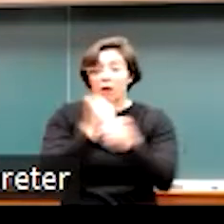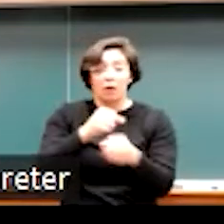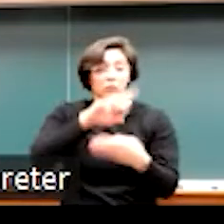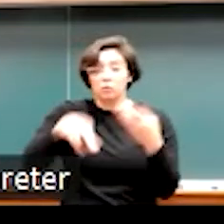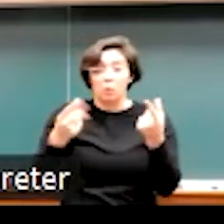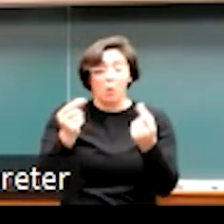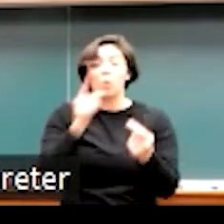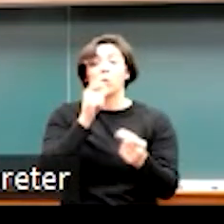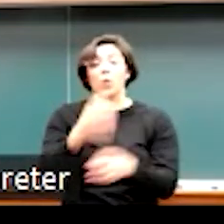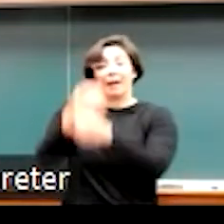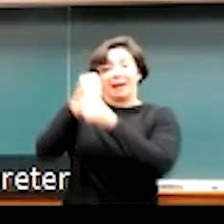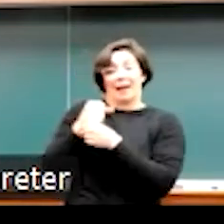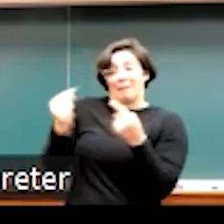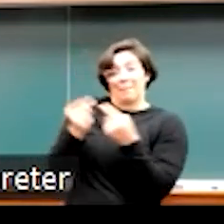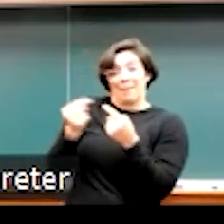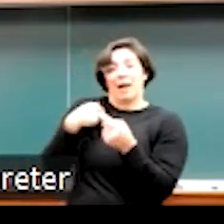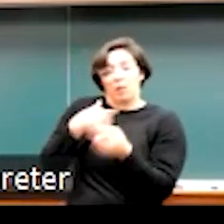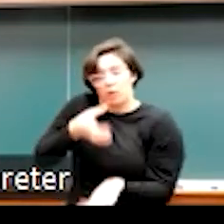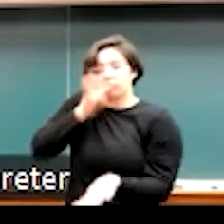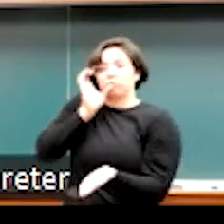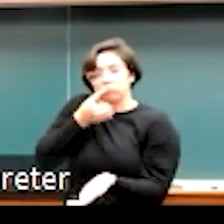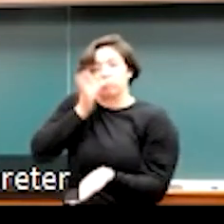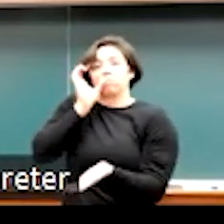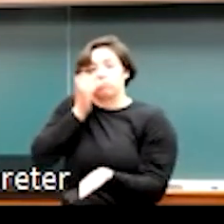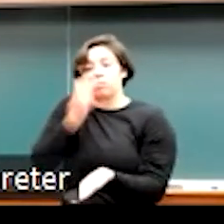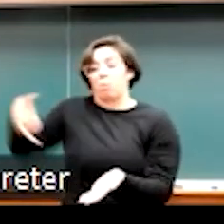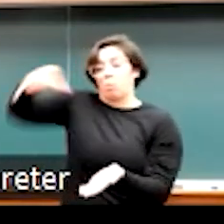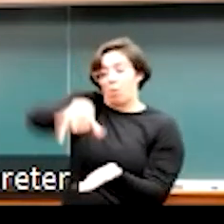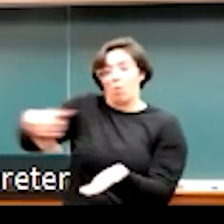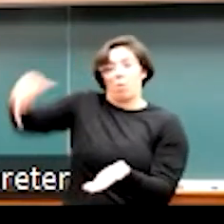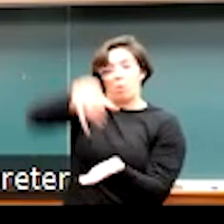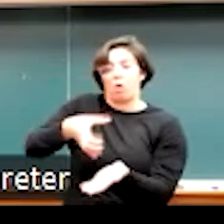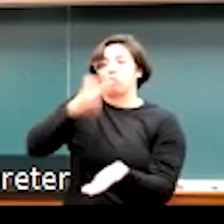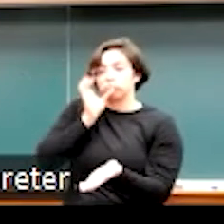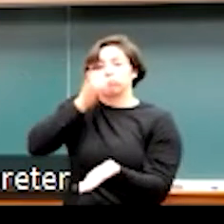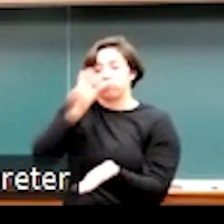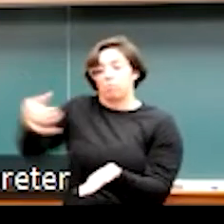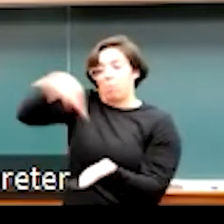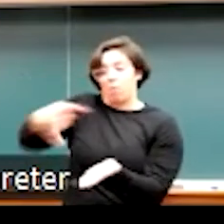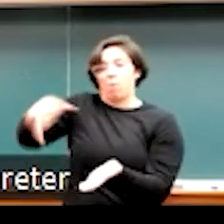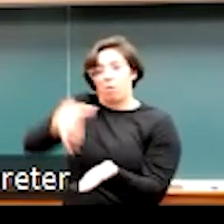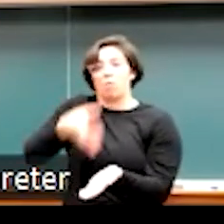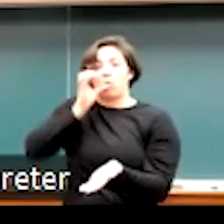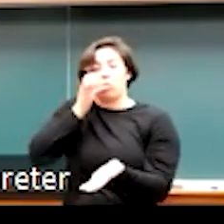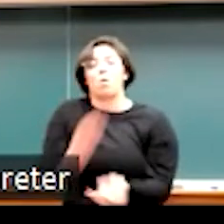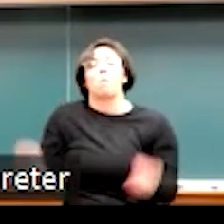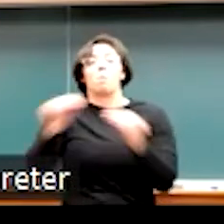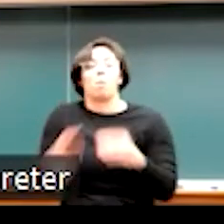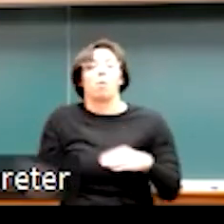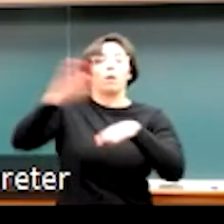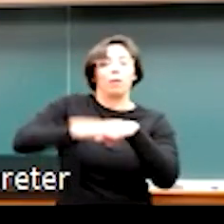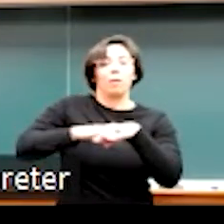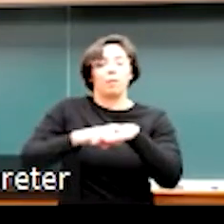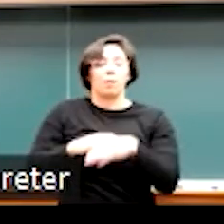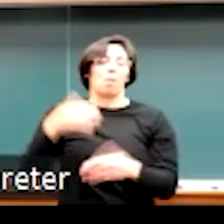who received the pain poured more alcohol, consumed more alcohol, and reached a higher blood alcohol